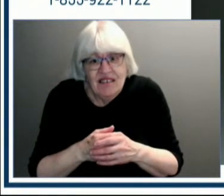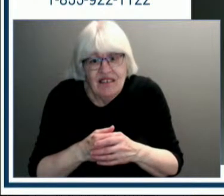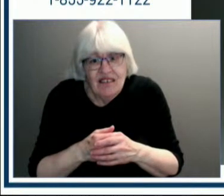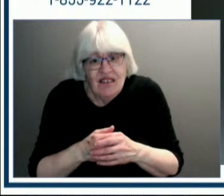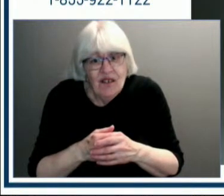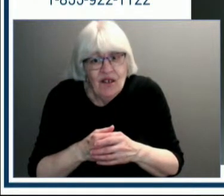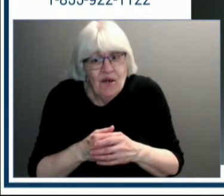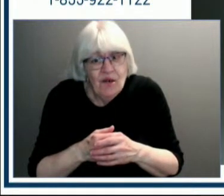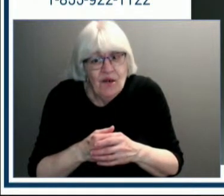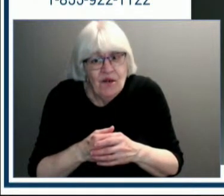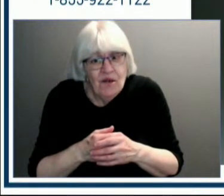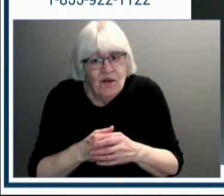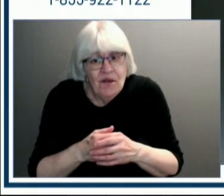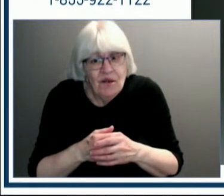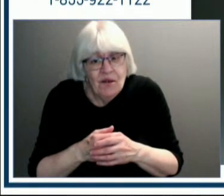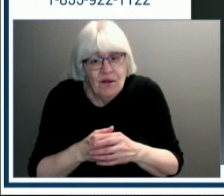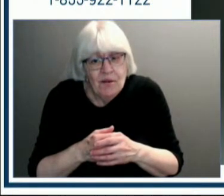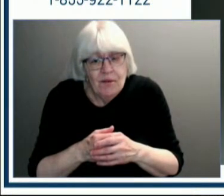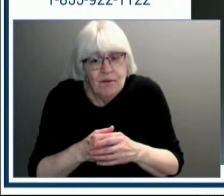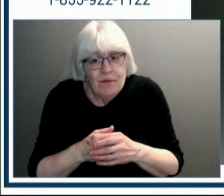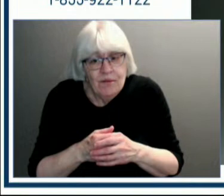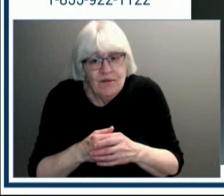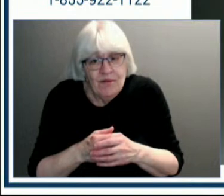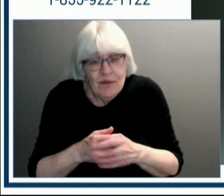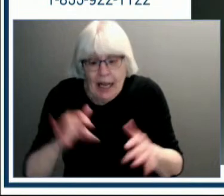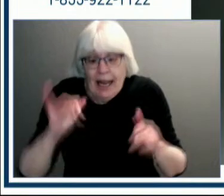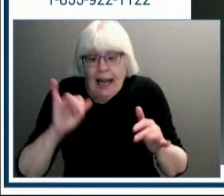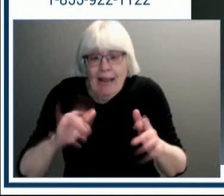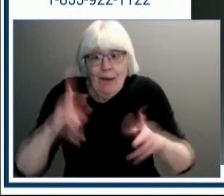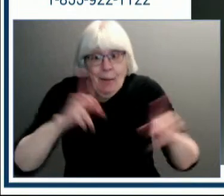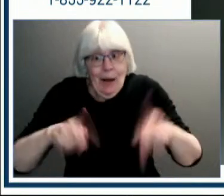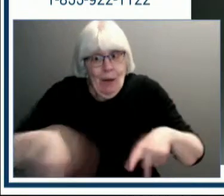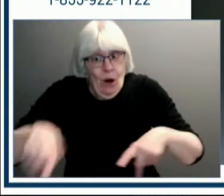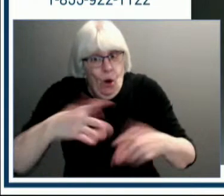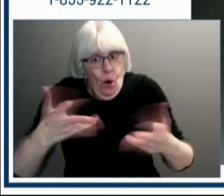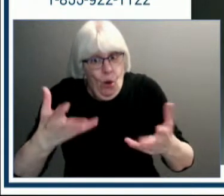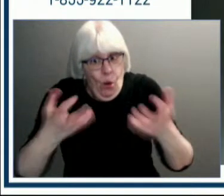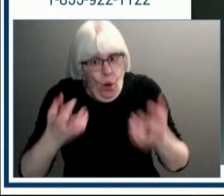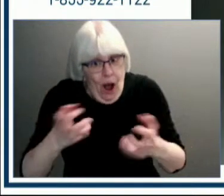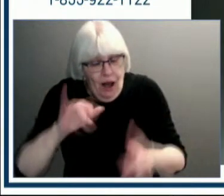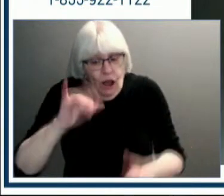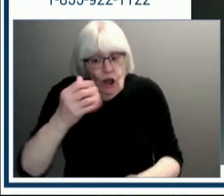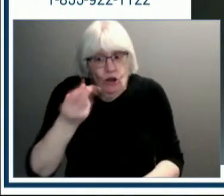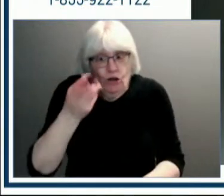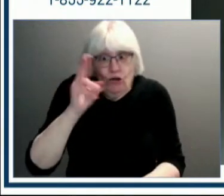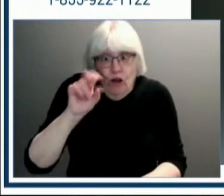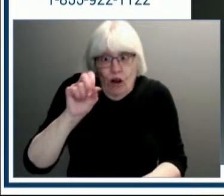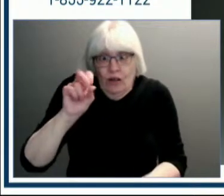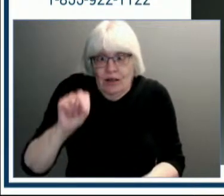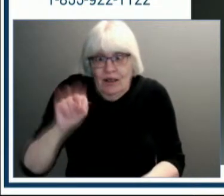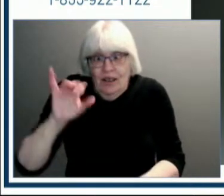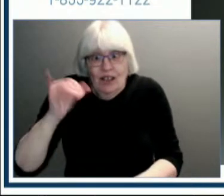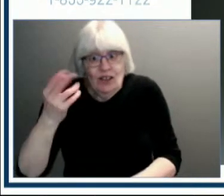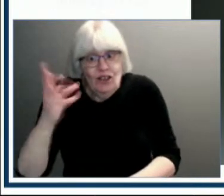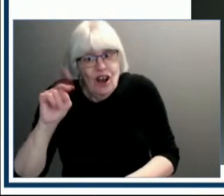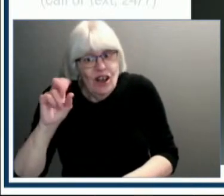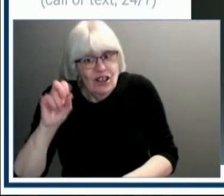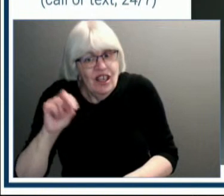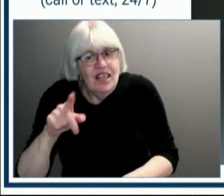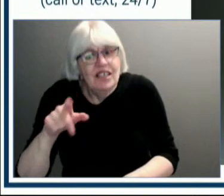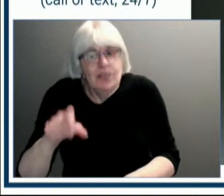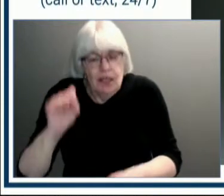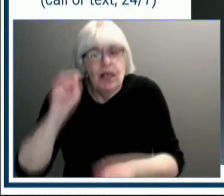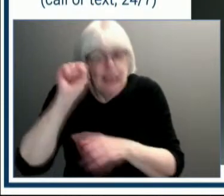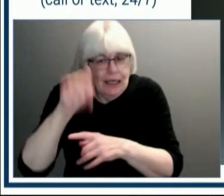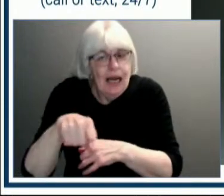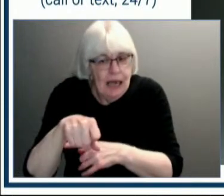looking for Johnson & Johnson vaccine as the only vaccine they'd use, they can actually go through our Can Immunize portal